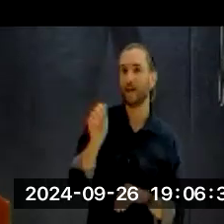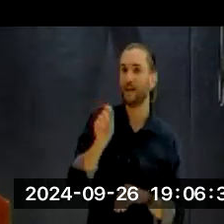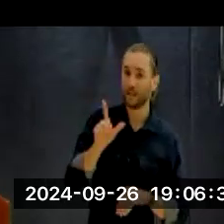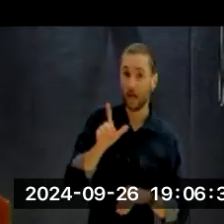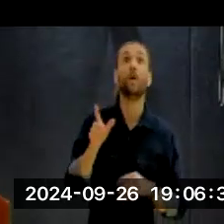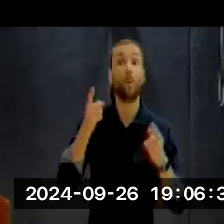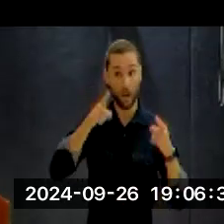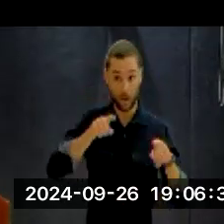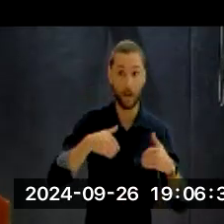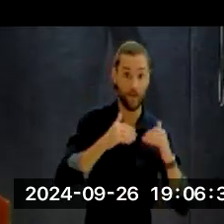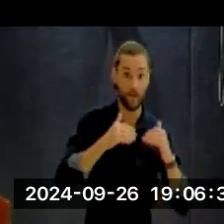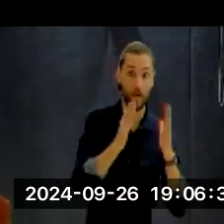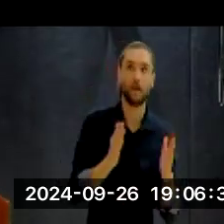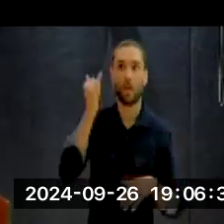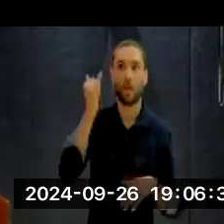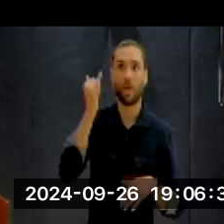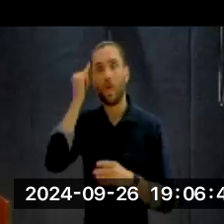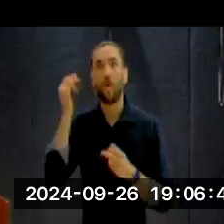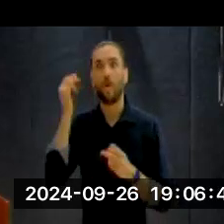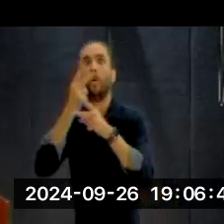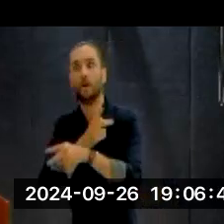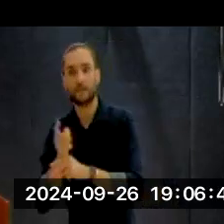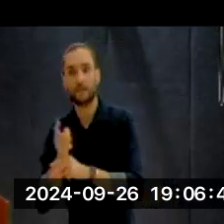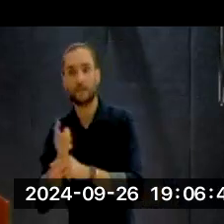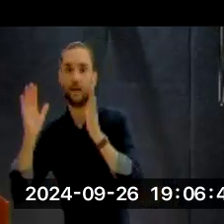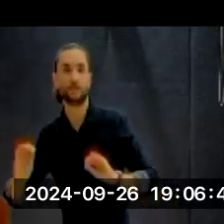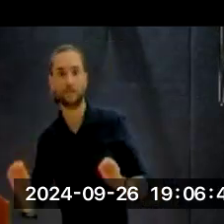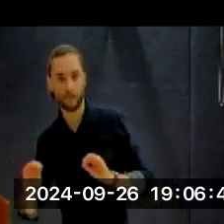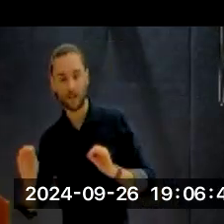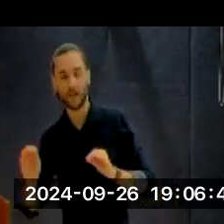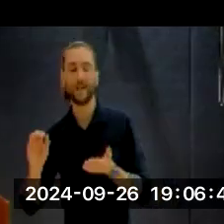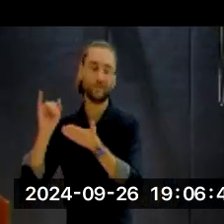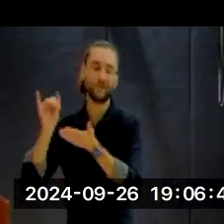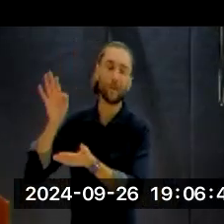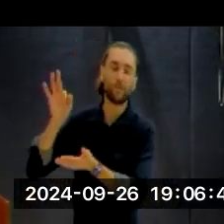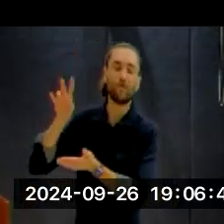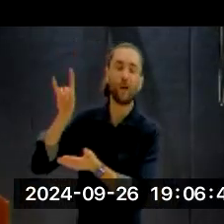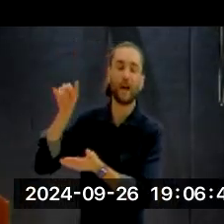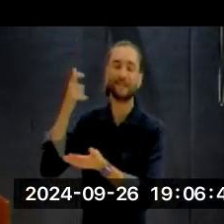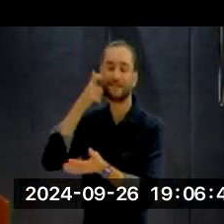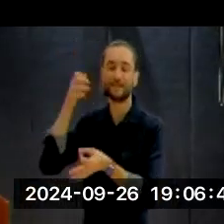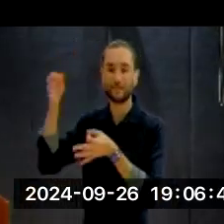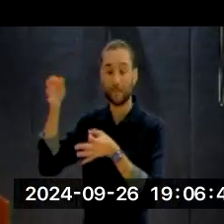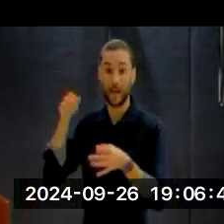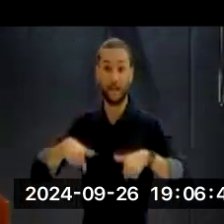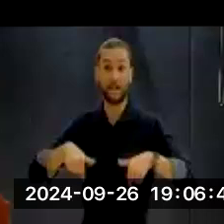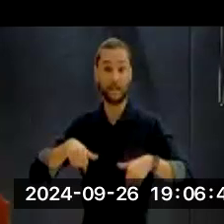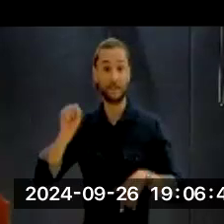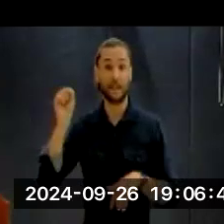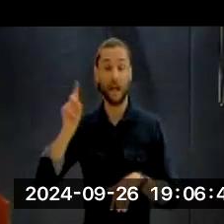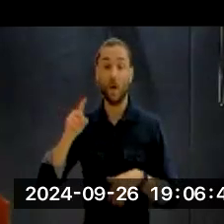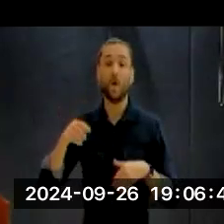they do not have housing. And as John Brady mentioned, people, especially here in San Diego, who cannot meet